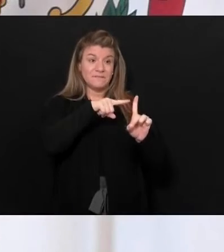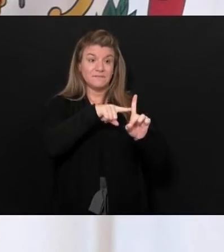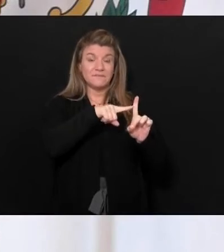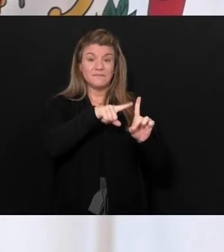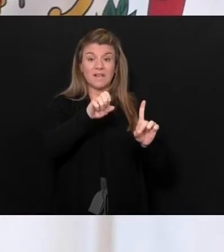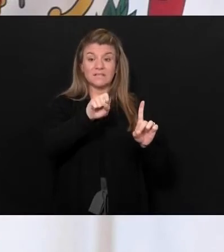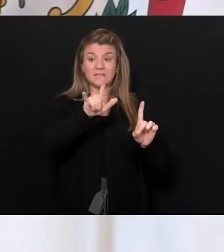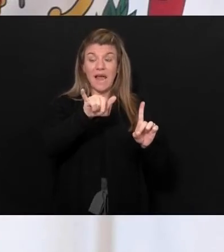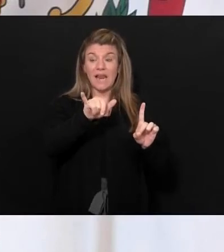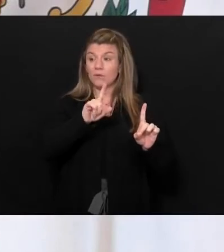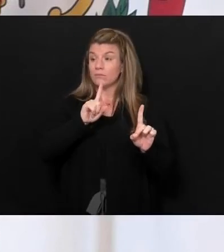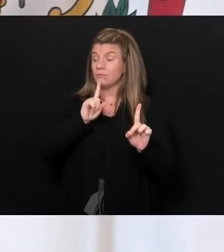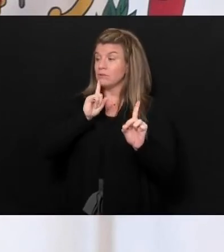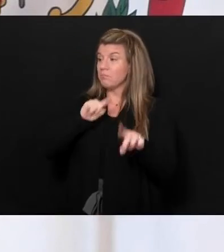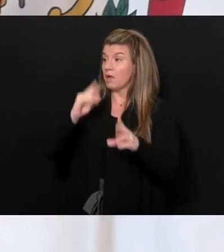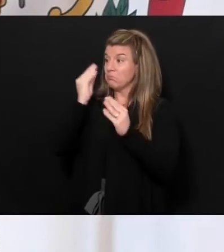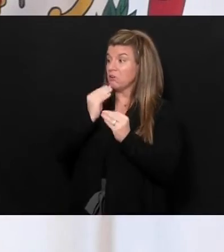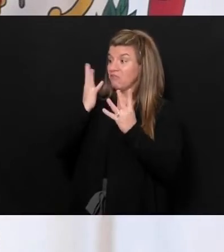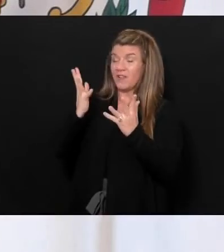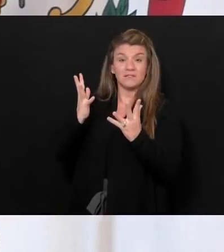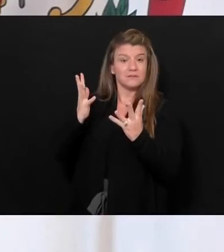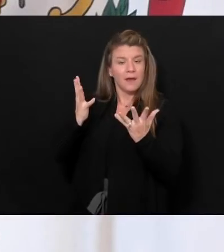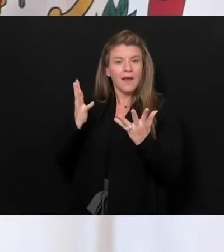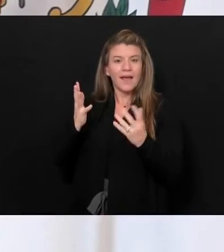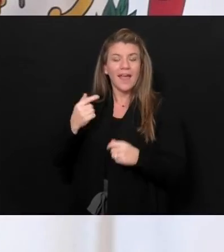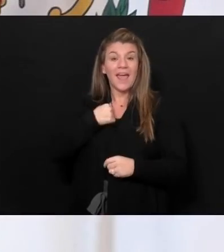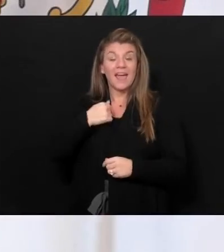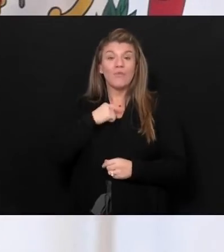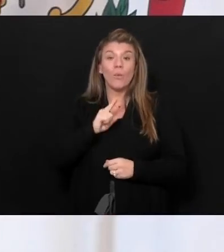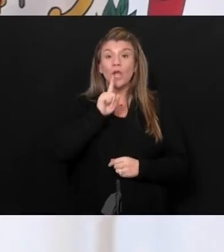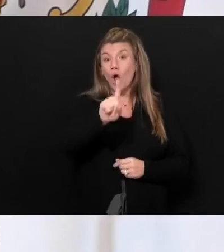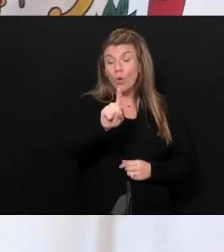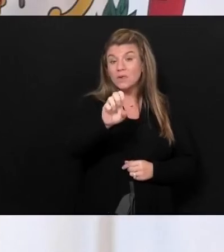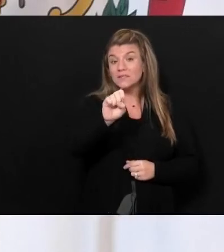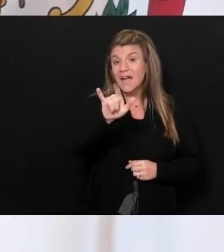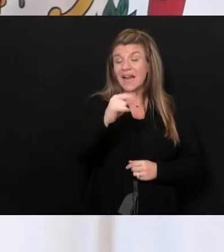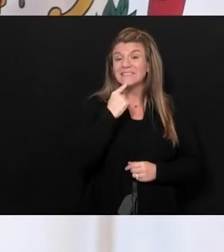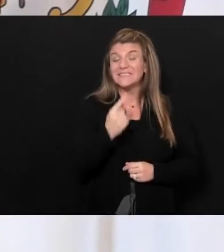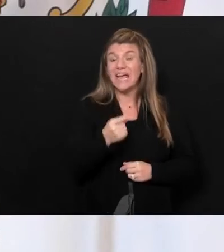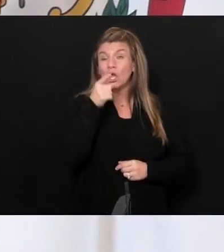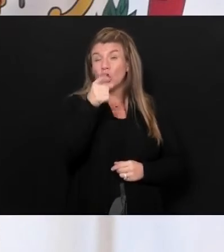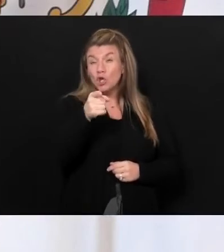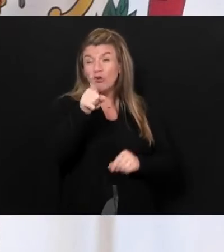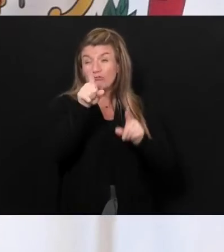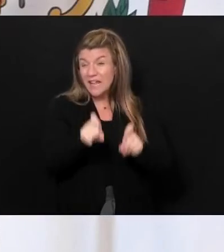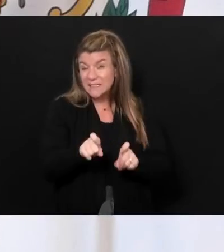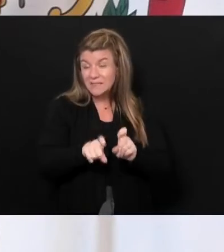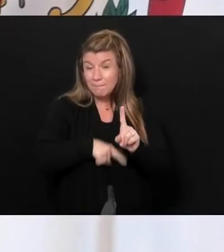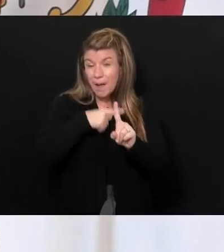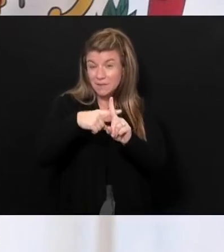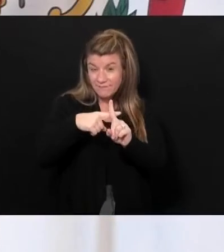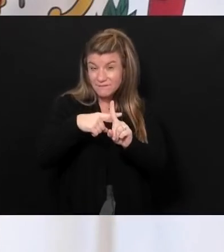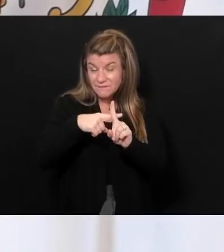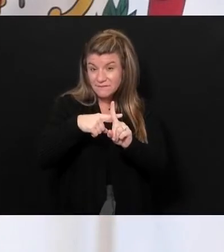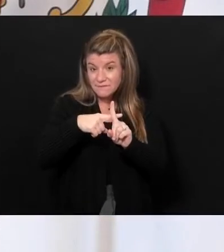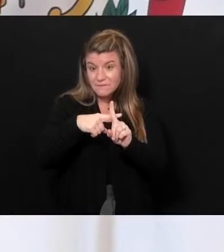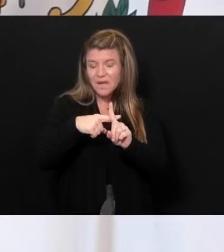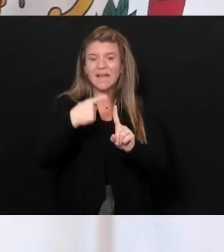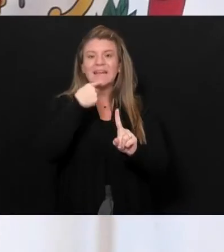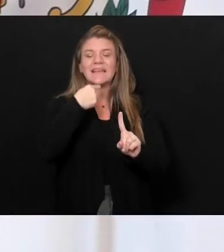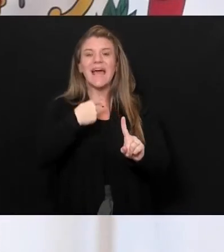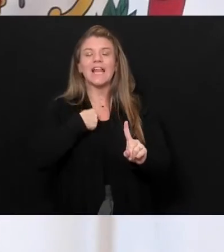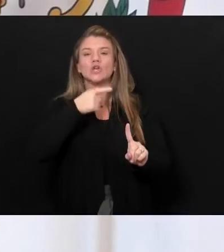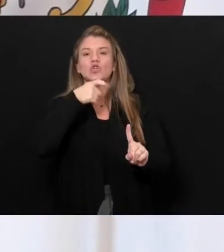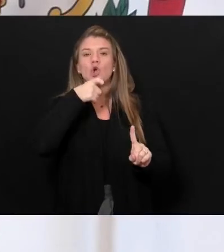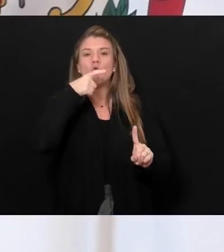responds beautifully. If we come to Sally and we say, Sally, you've been tested positive, tell us all